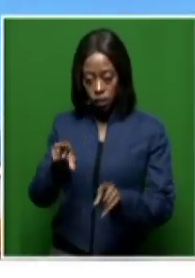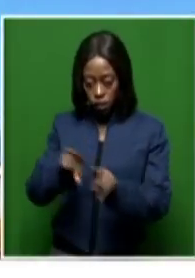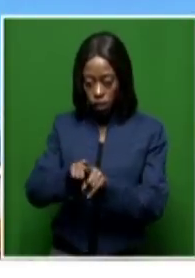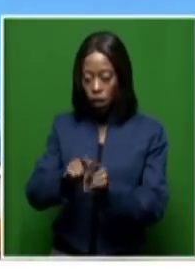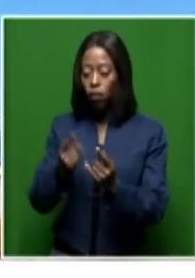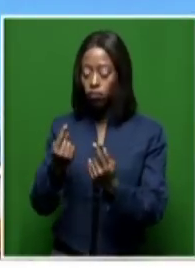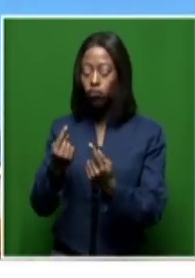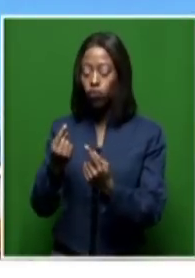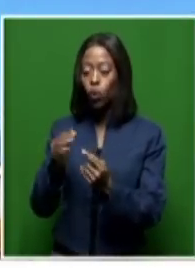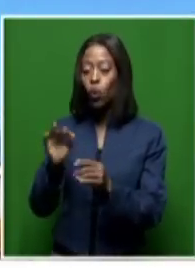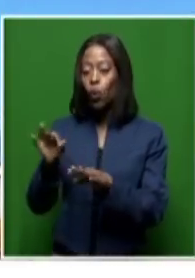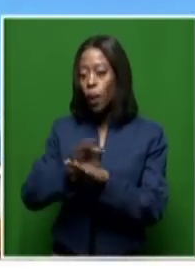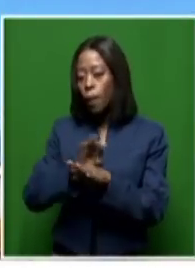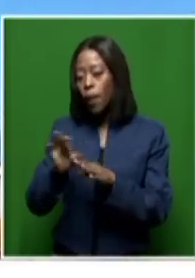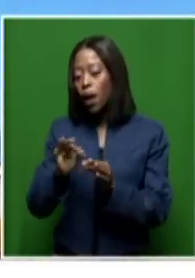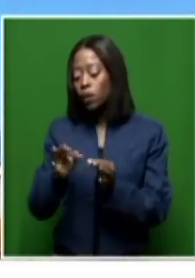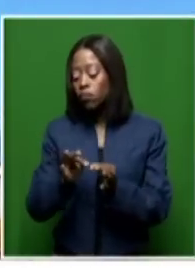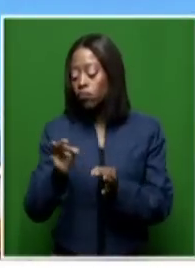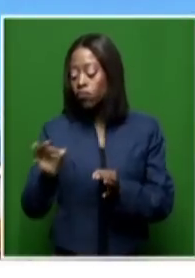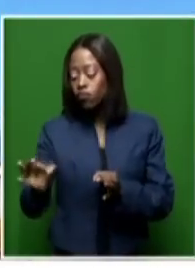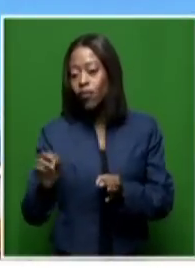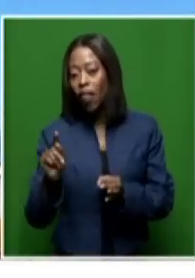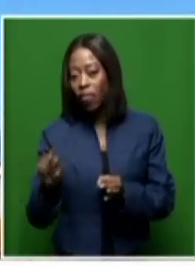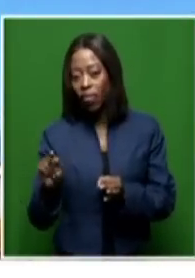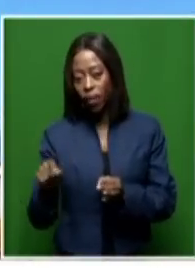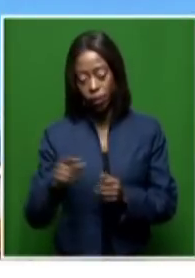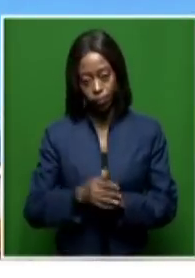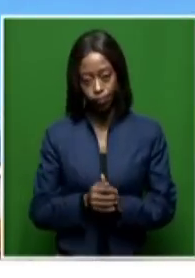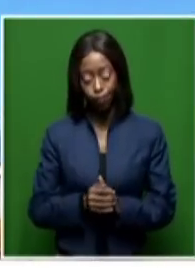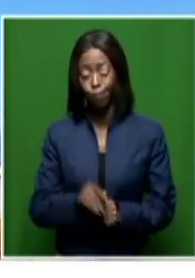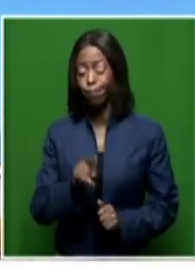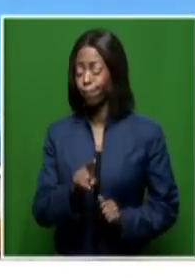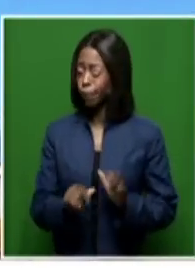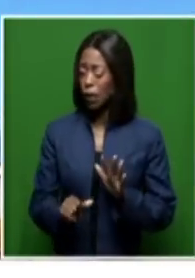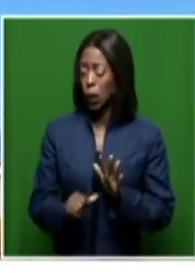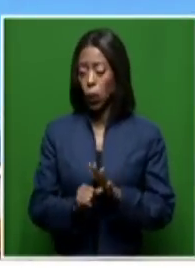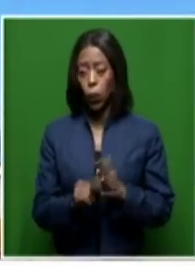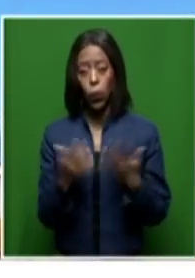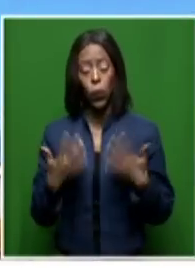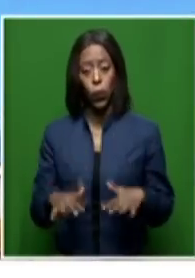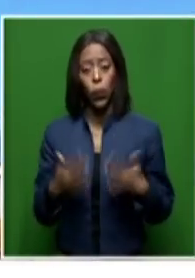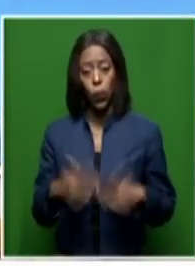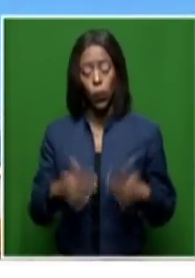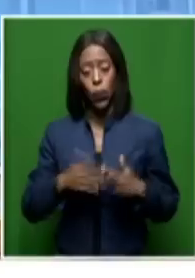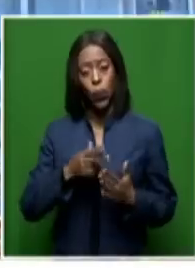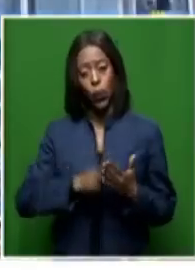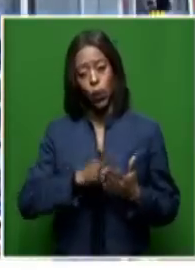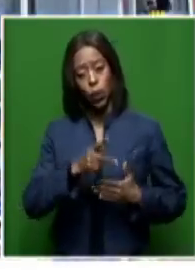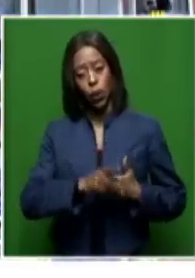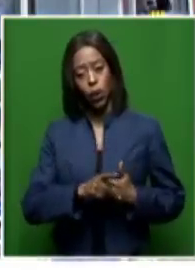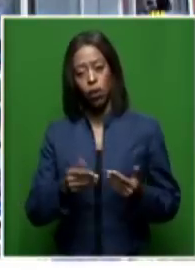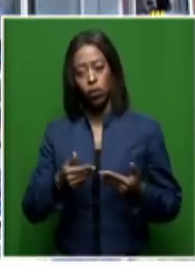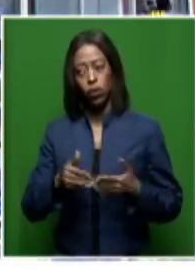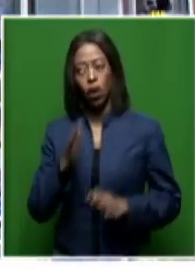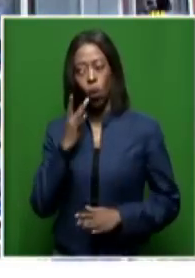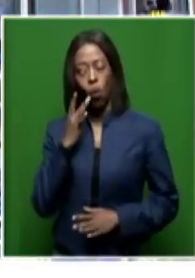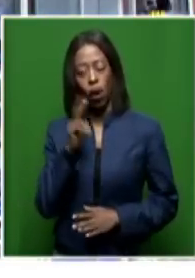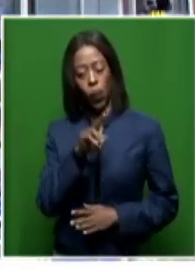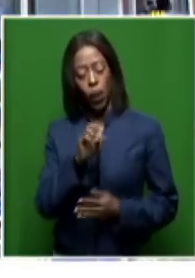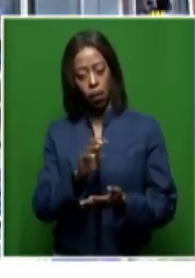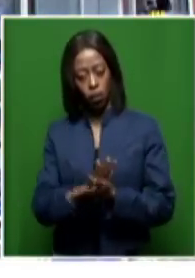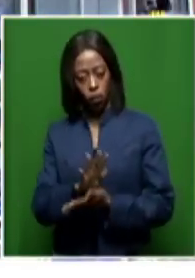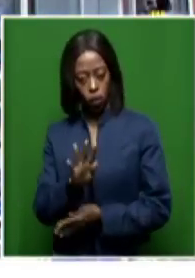African continent. So this is a very important initiative that was launched in